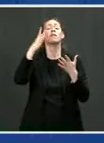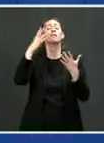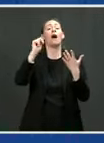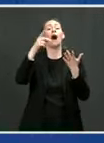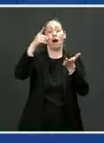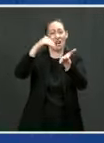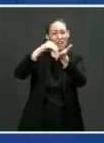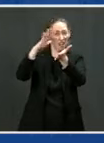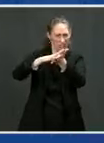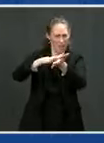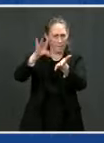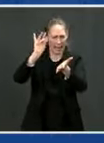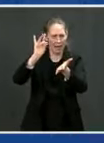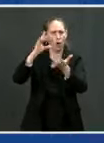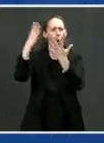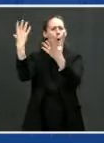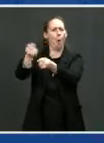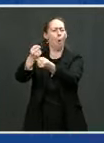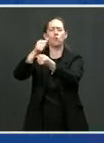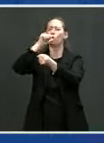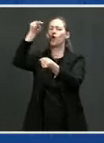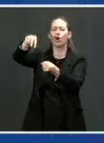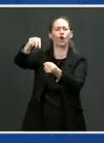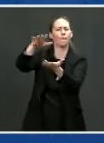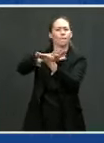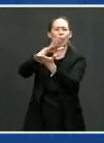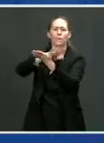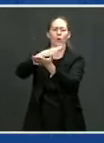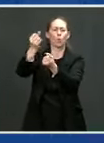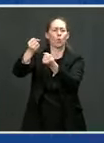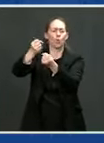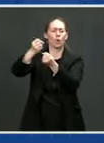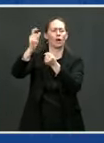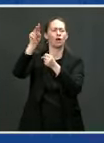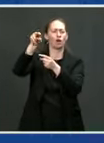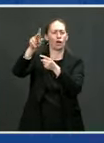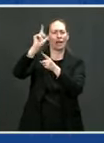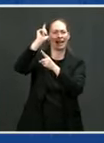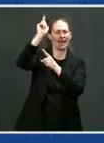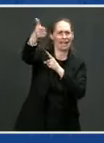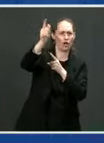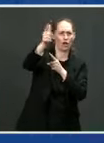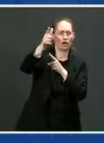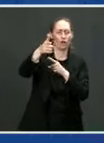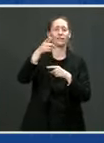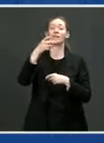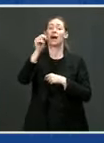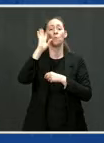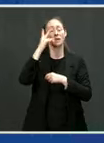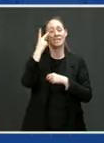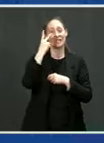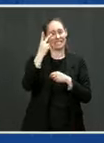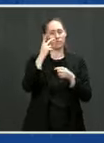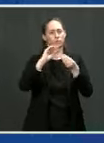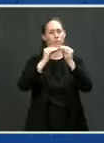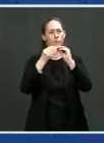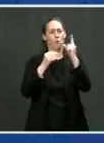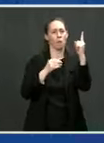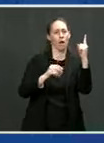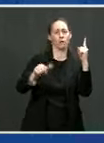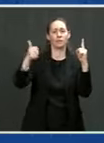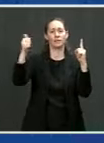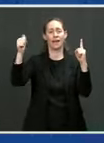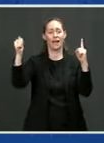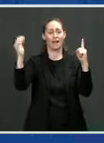put it on a graph. The downs are just as far down, but they get further and further and further